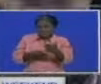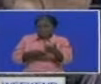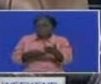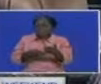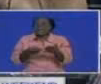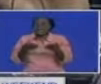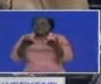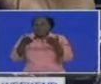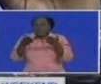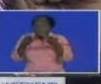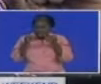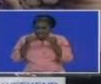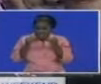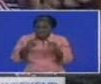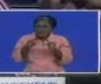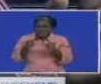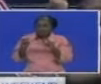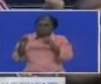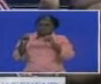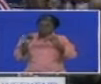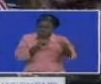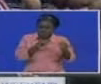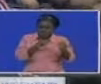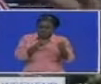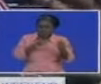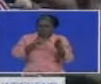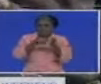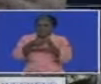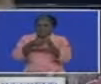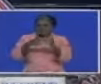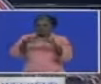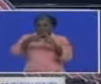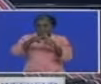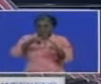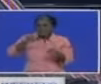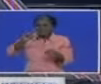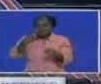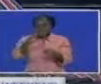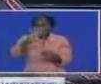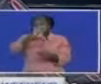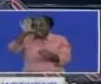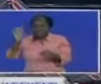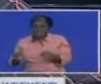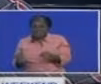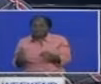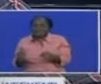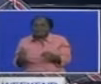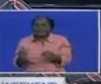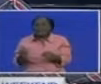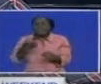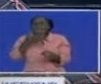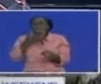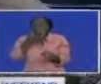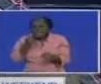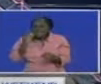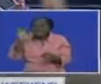there is a, if you don't say even a shift, there is a tilt towards fast Africanization. Right. And remember, our best markets in